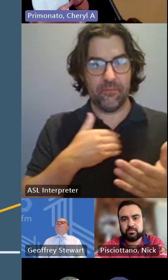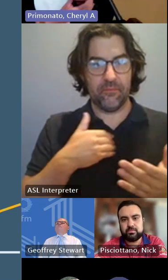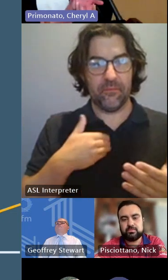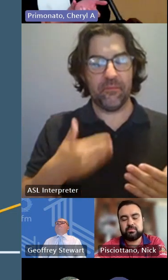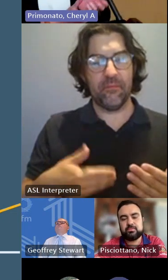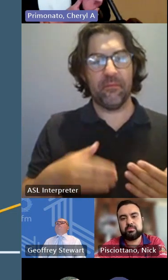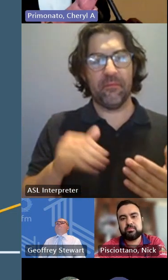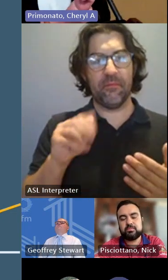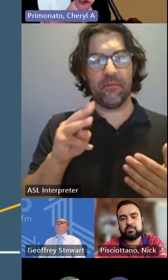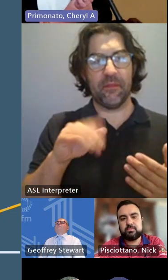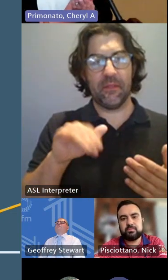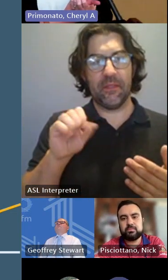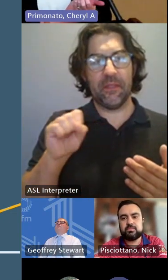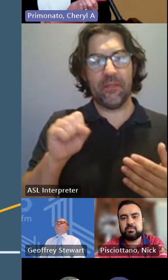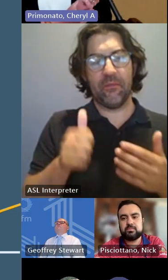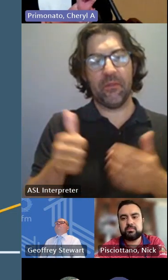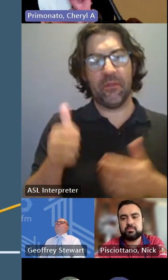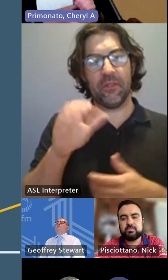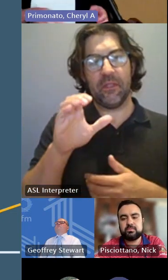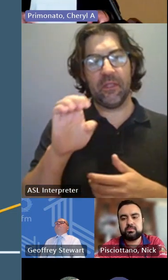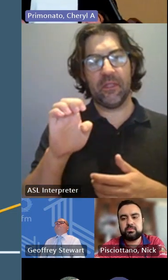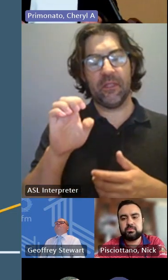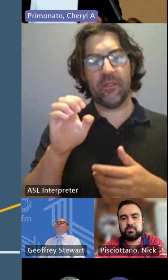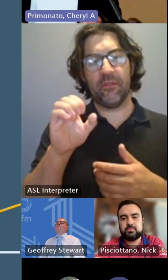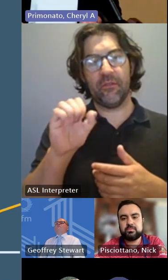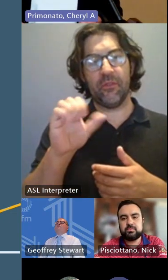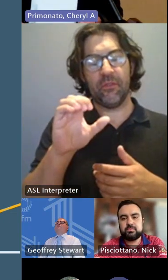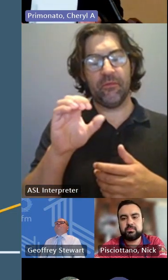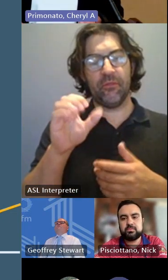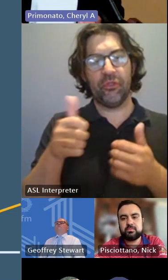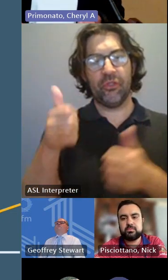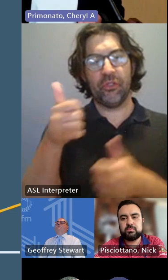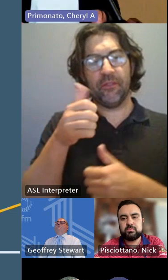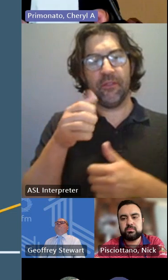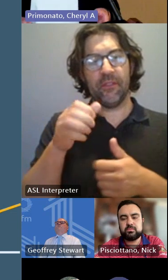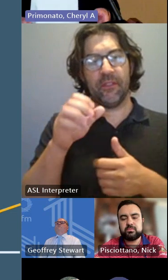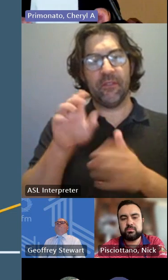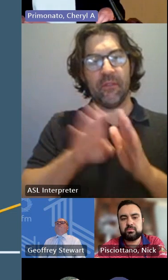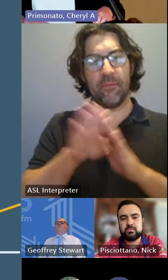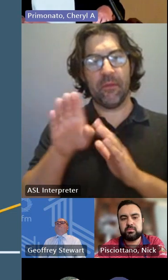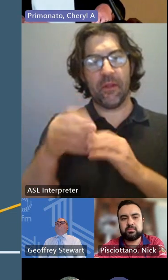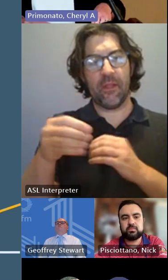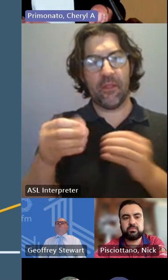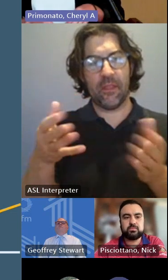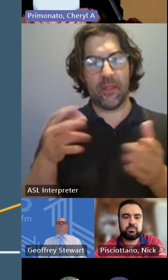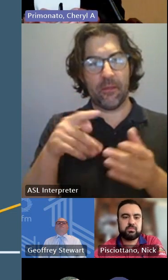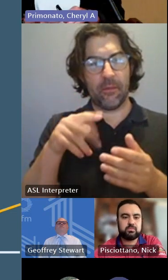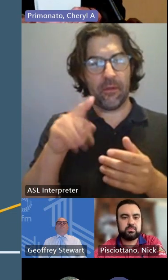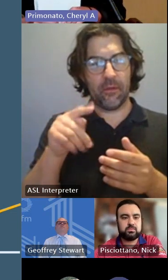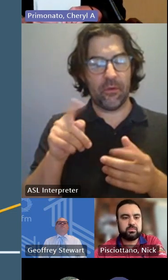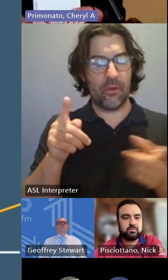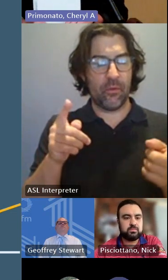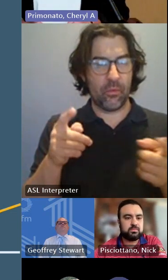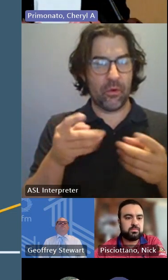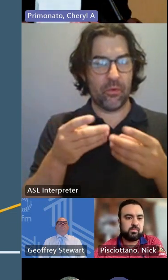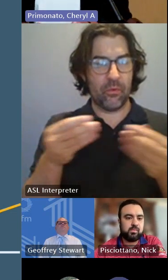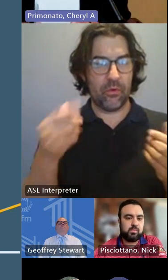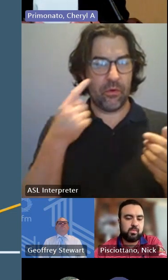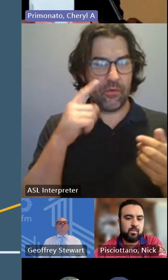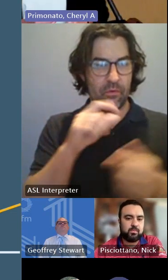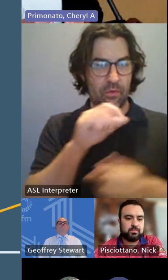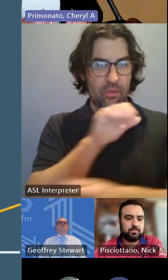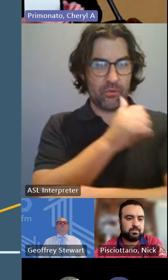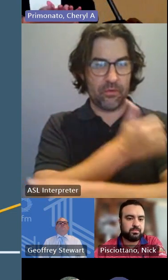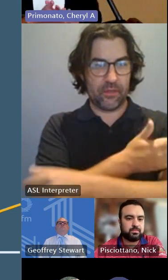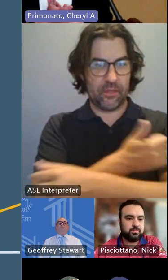Amy Silberman. I'm the Chief Development Officer here at PRT, and I have a fund resolution for everyone this morning for authorization to